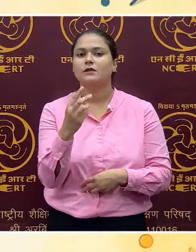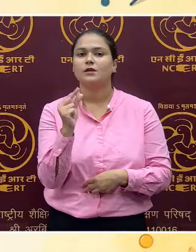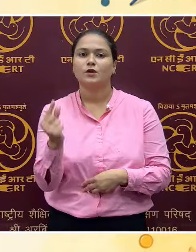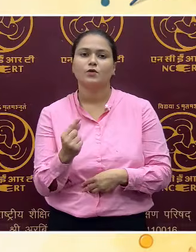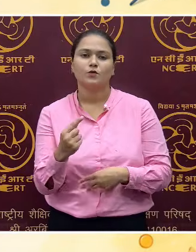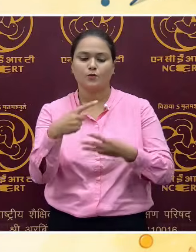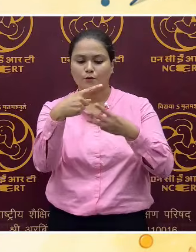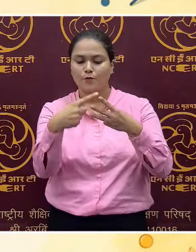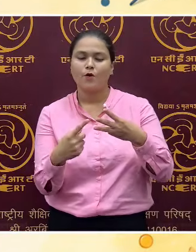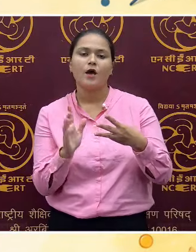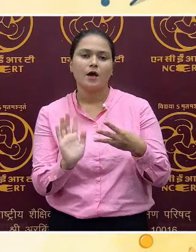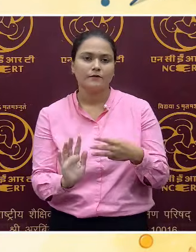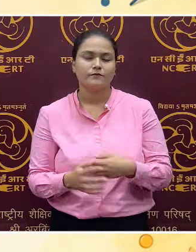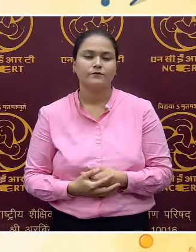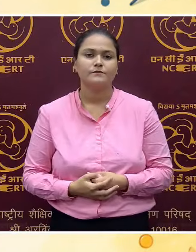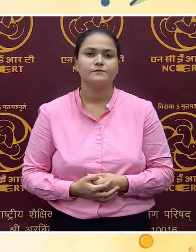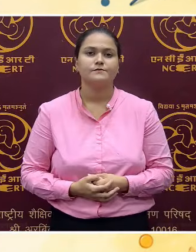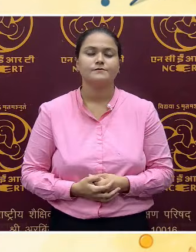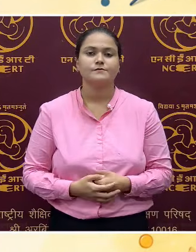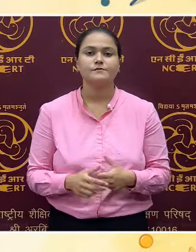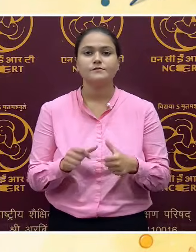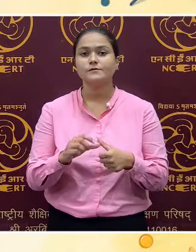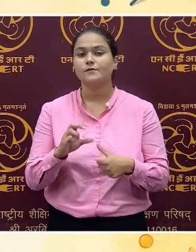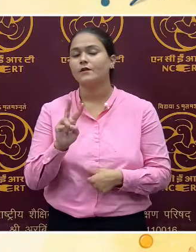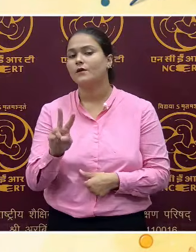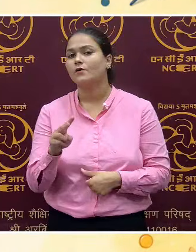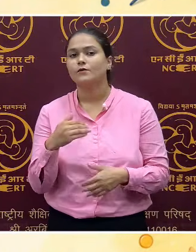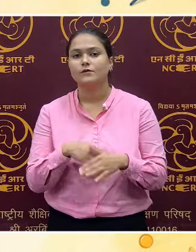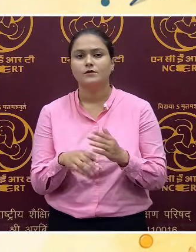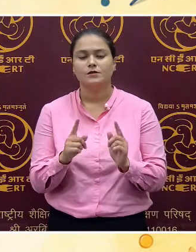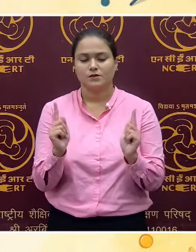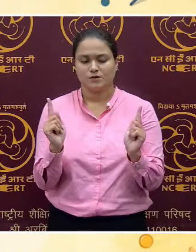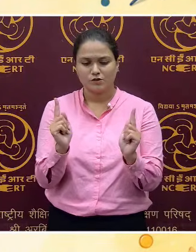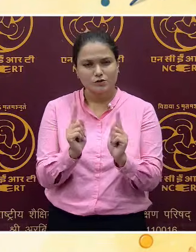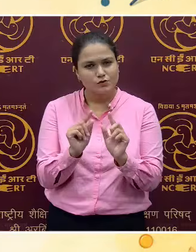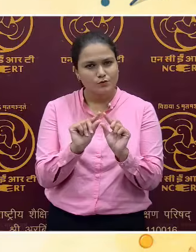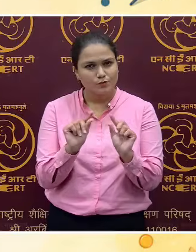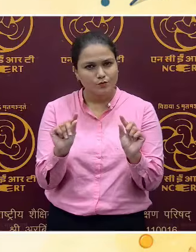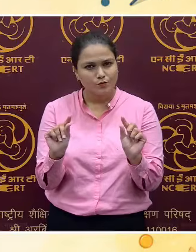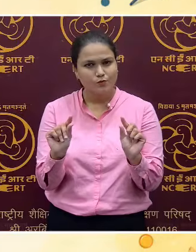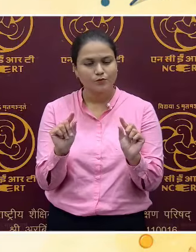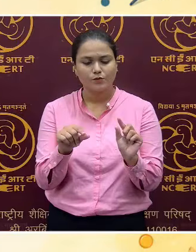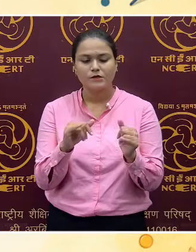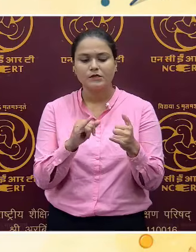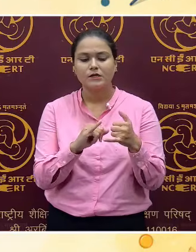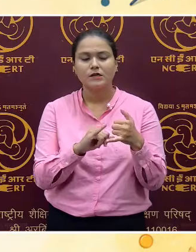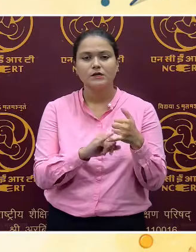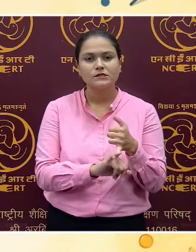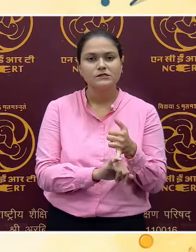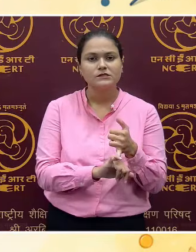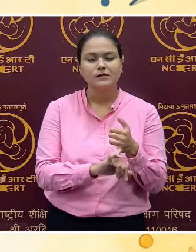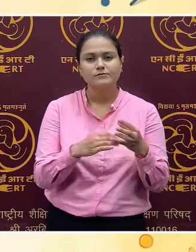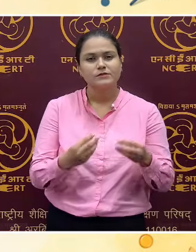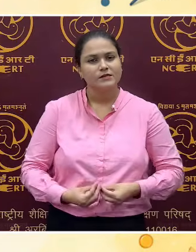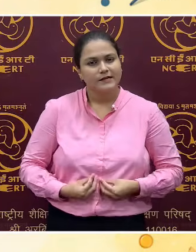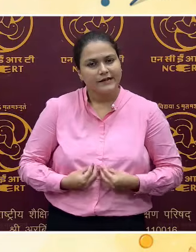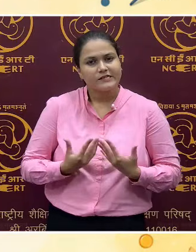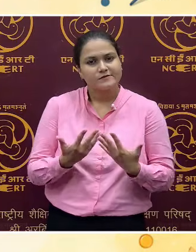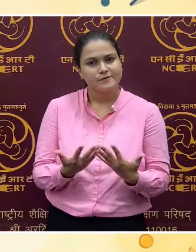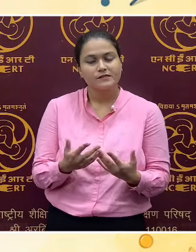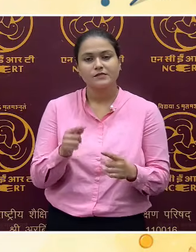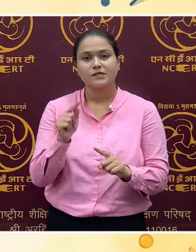have stated over here. Active voice is used in a clause whose subject expresses the agent of the main